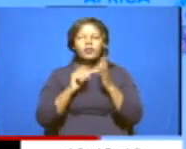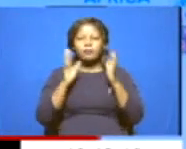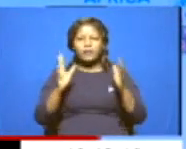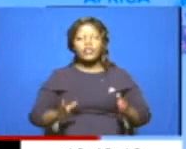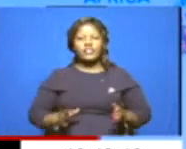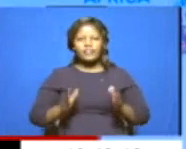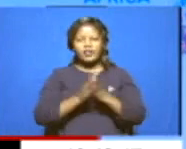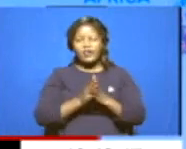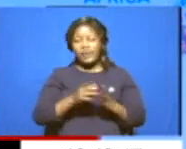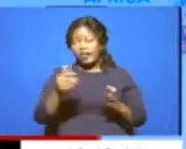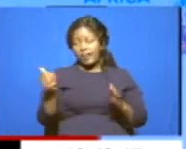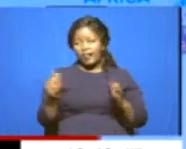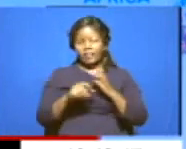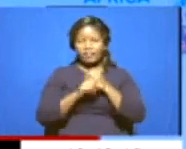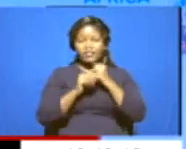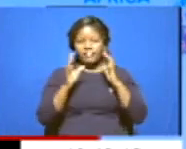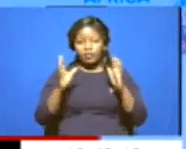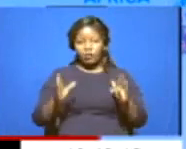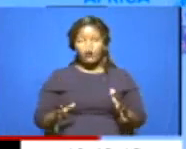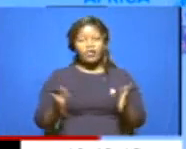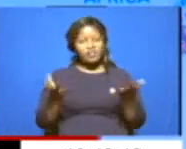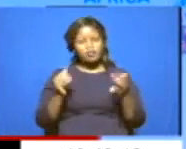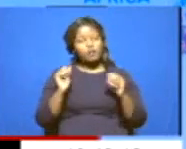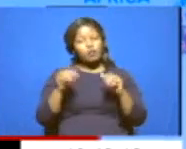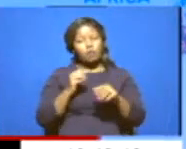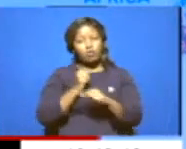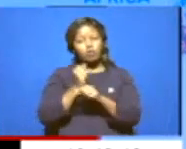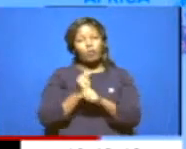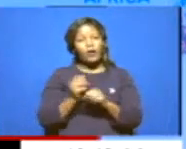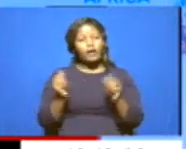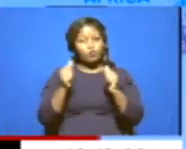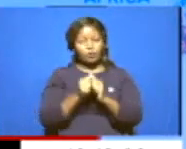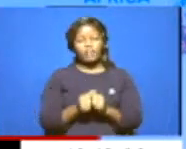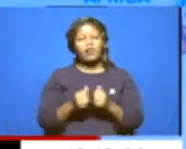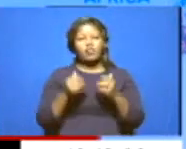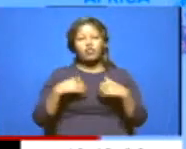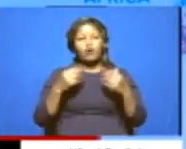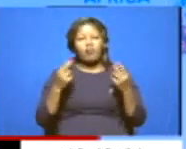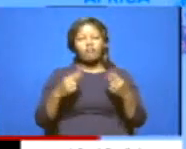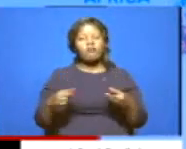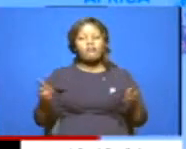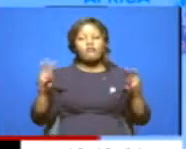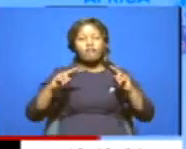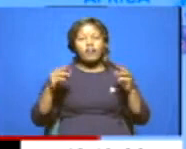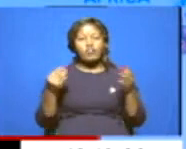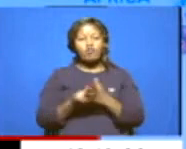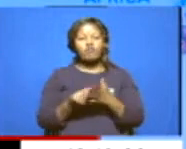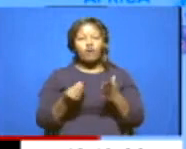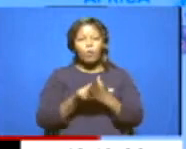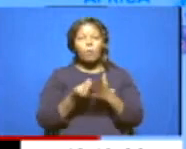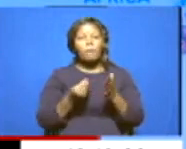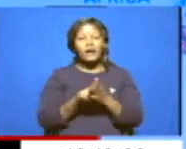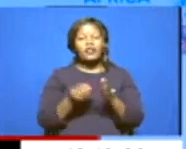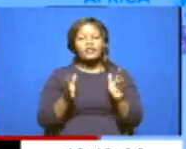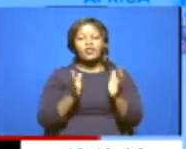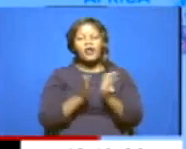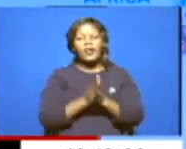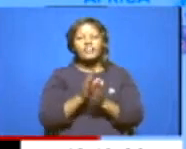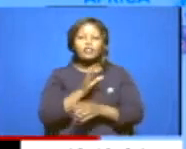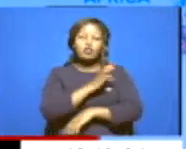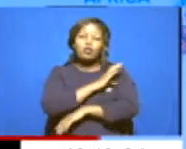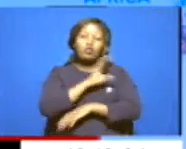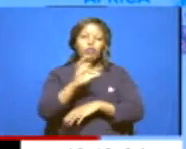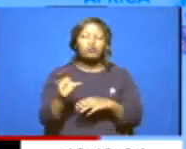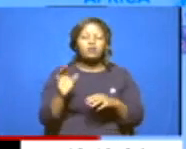key stakeholders can work together to drive value for money and to boost efficiency of